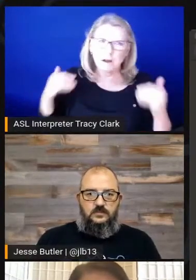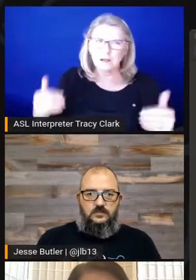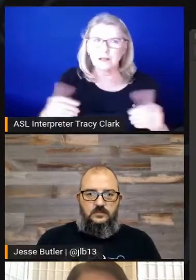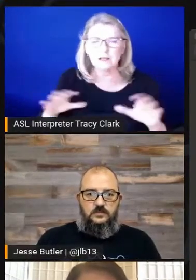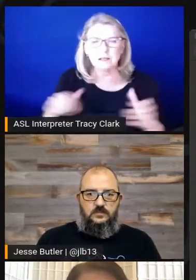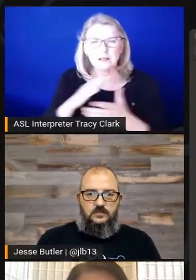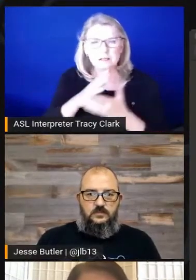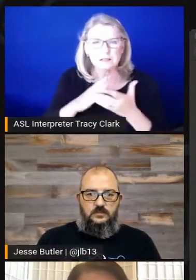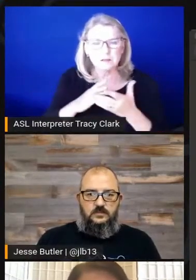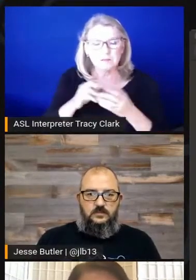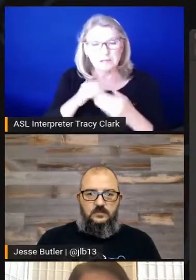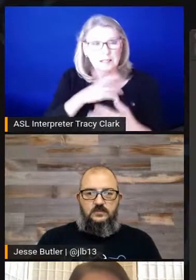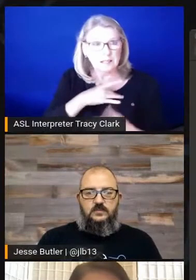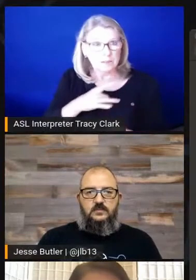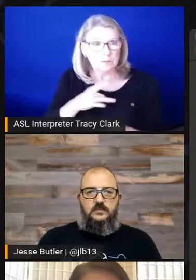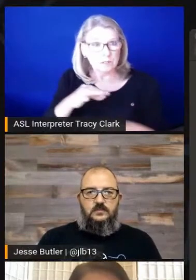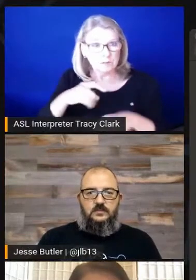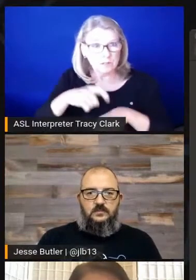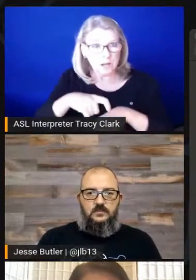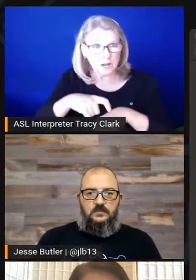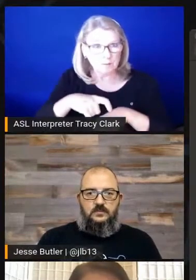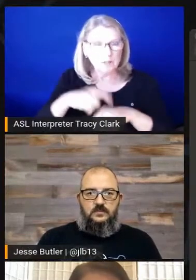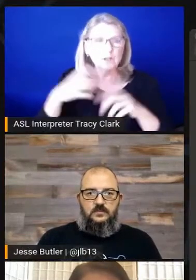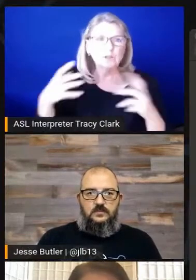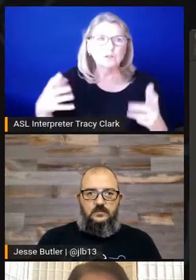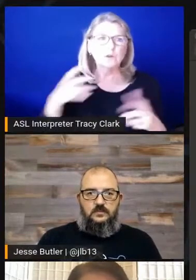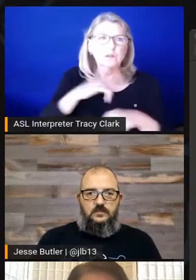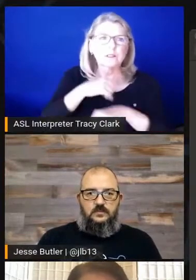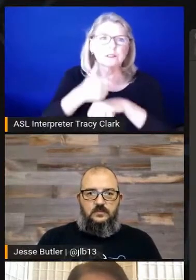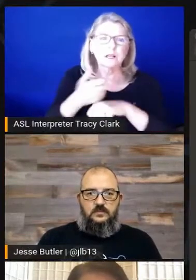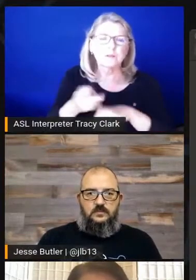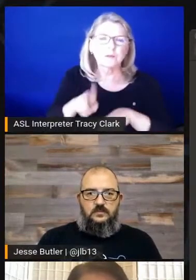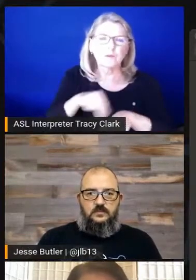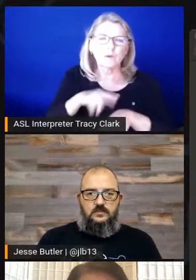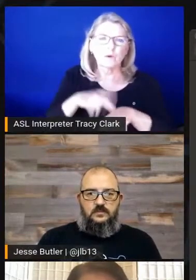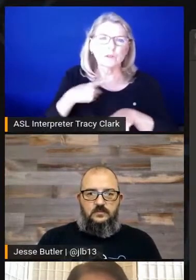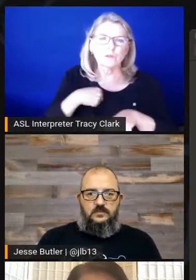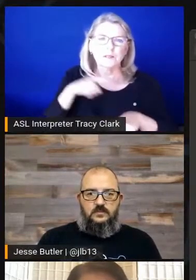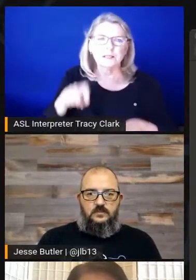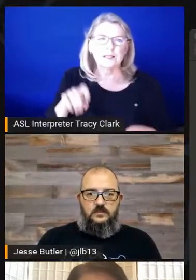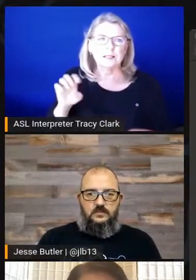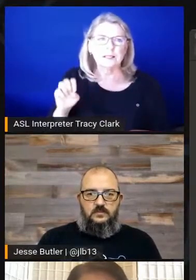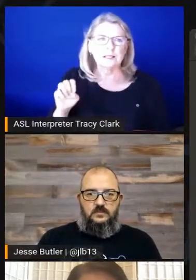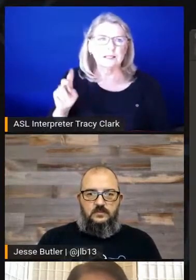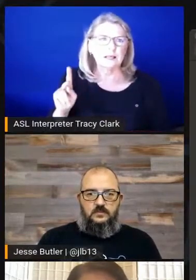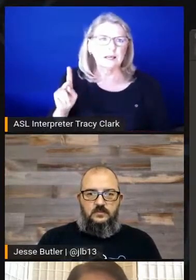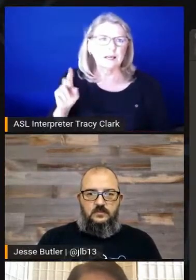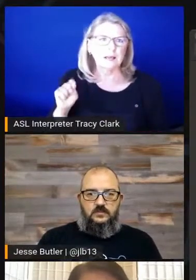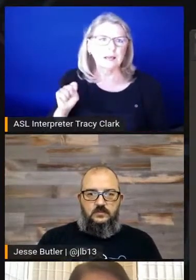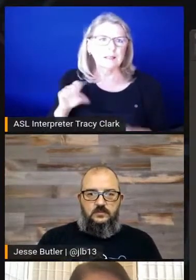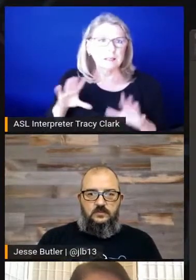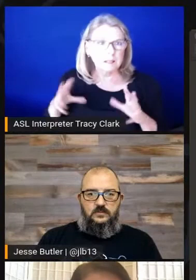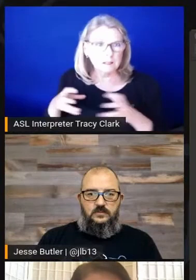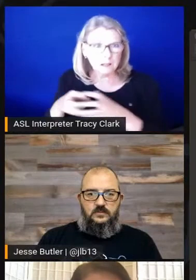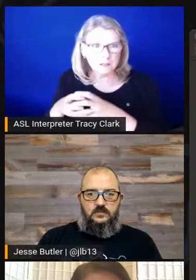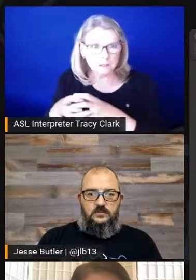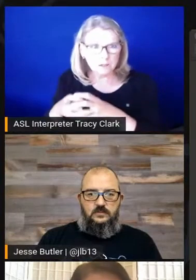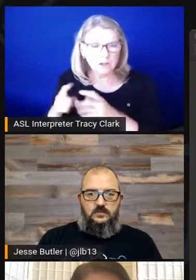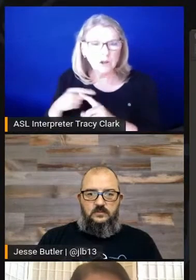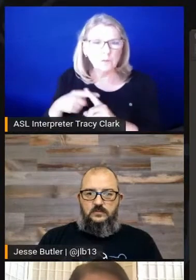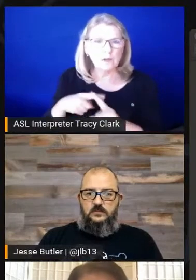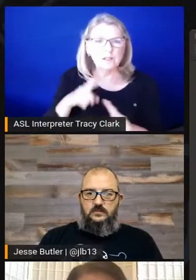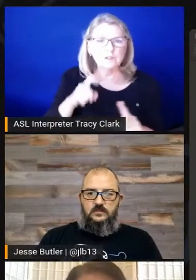of time. So for setup, of course, you need an EKS cluster. And you also need to set up